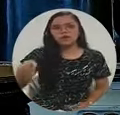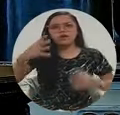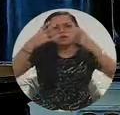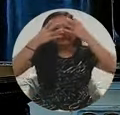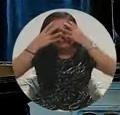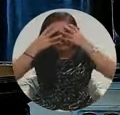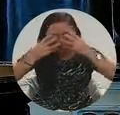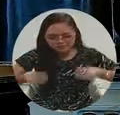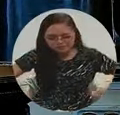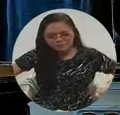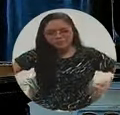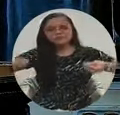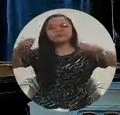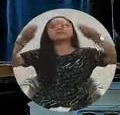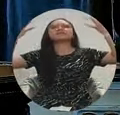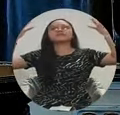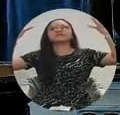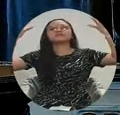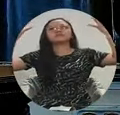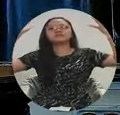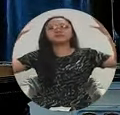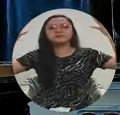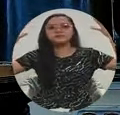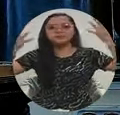forgetting everything that is past.